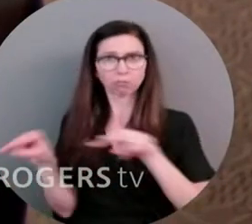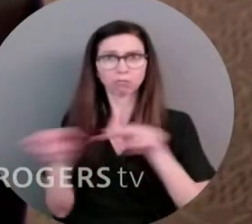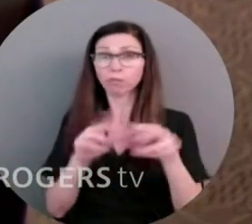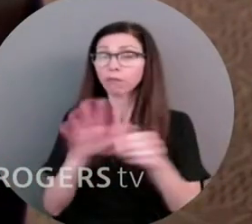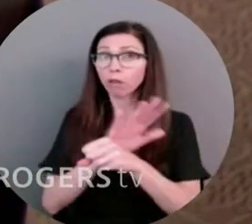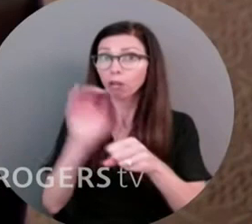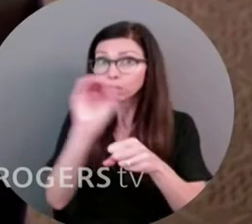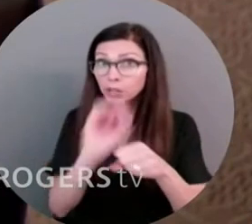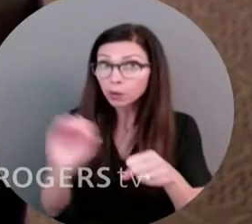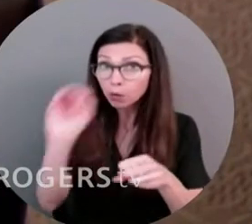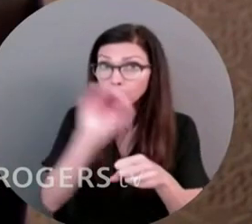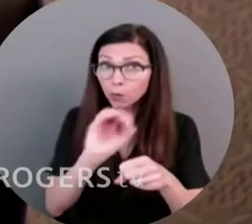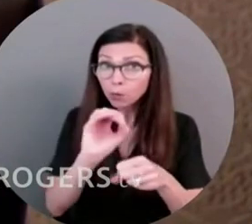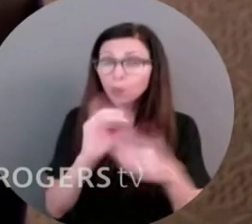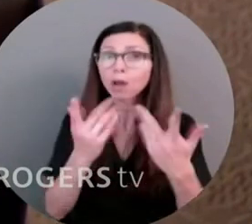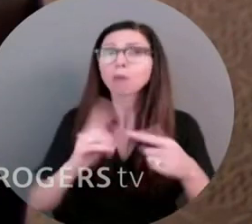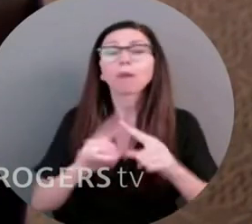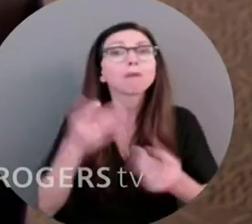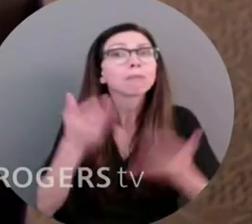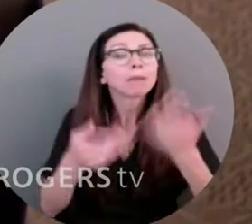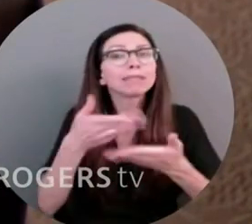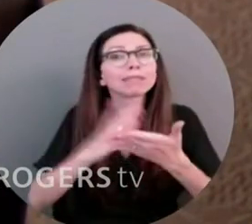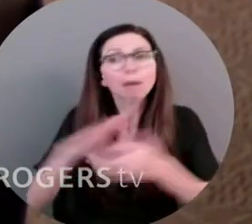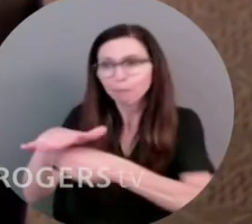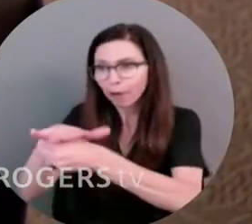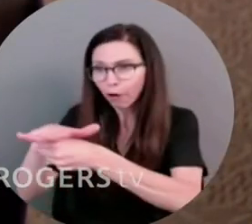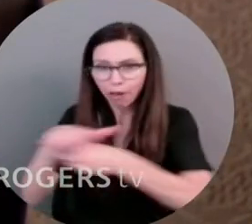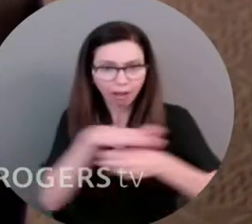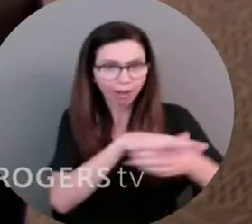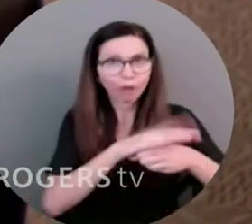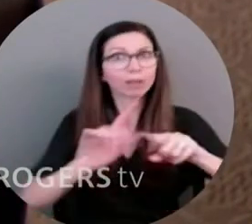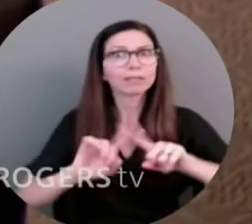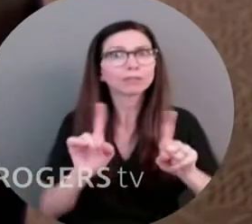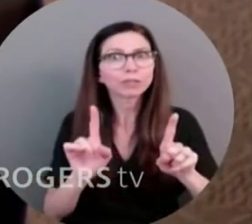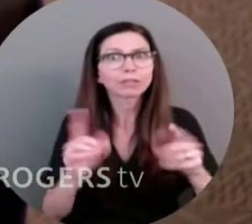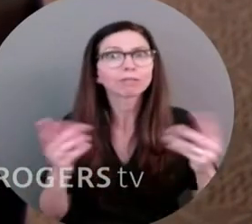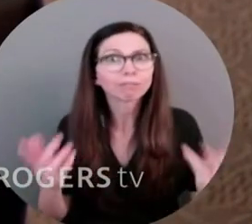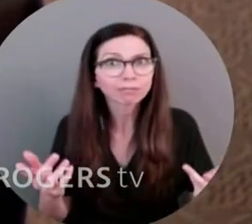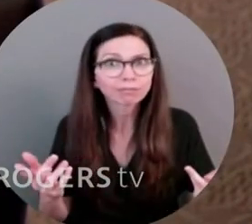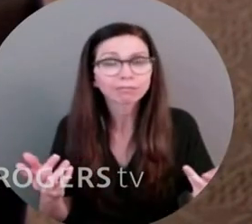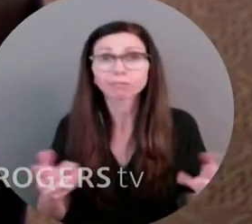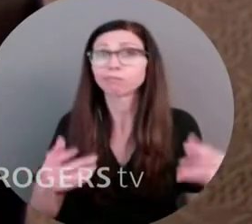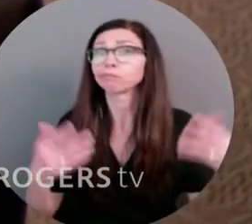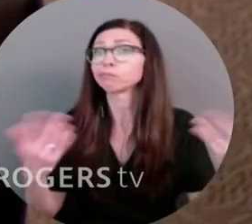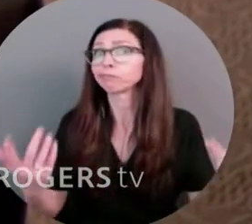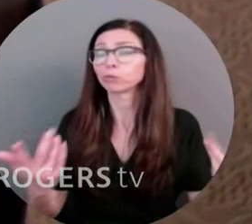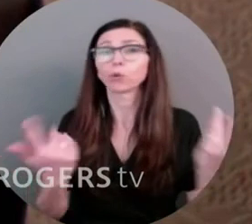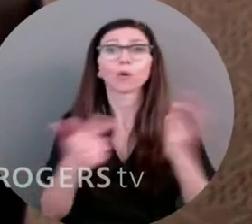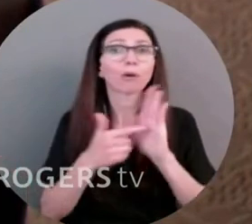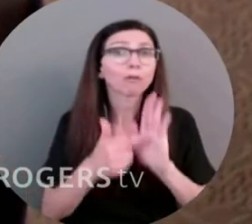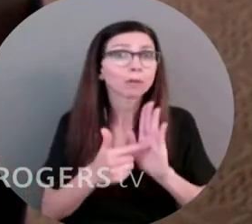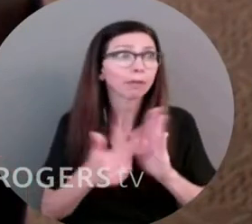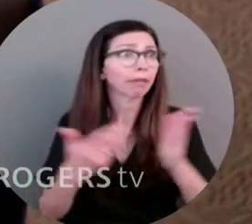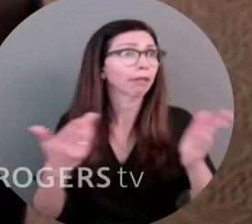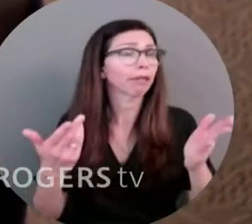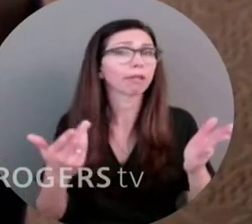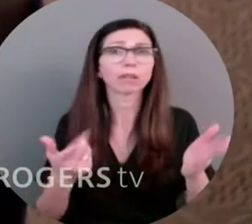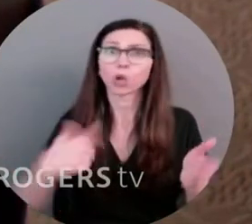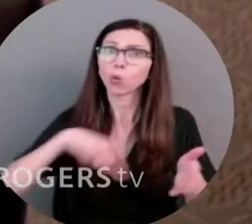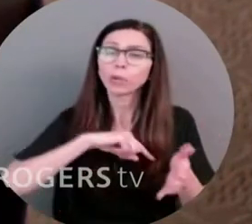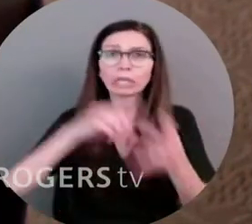may emerge differently. So the findings based on the information that we're collecting in these